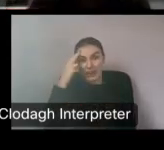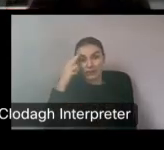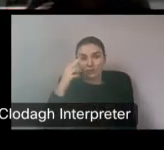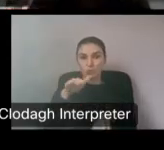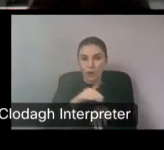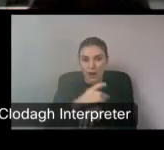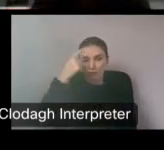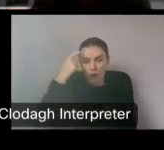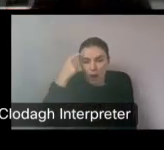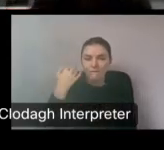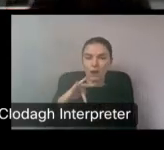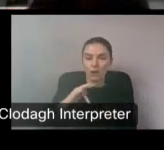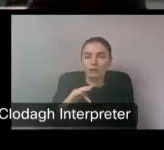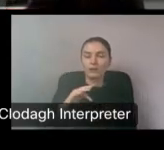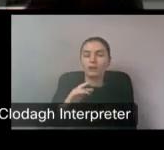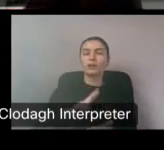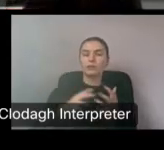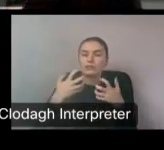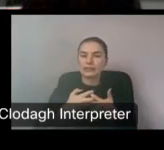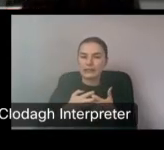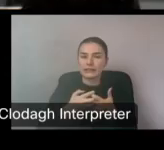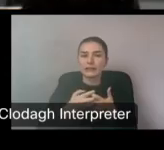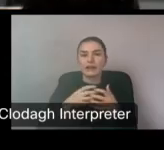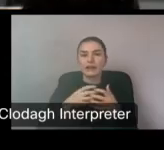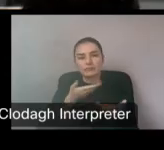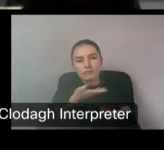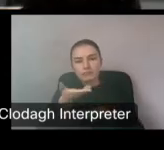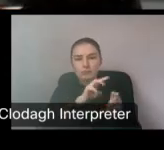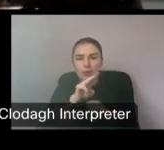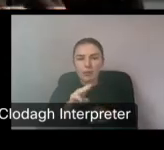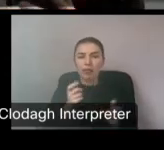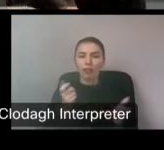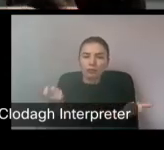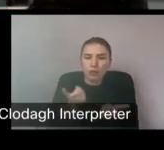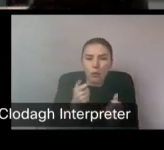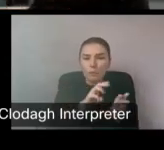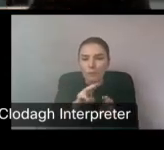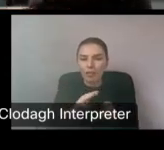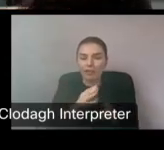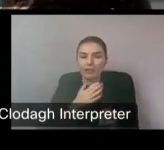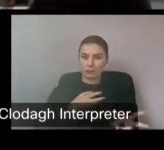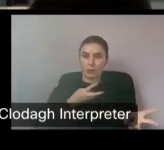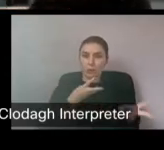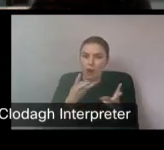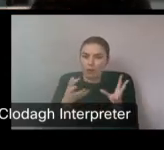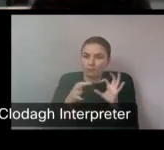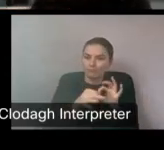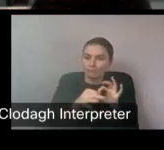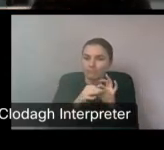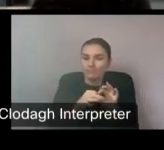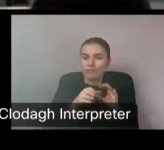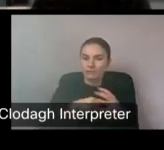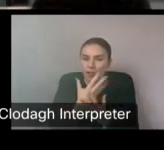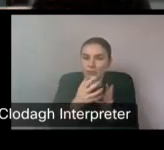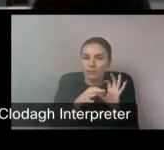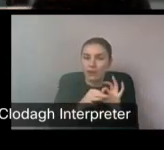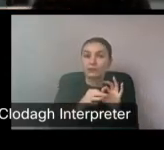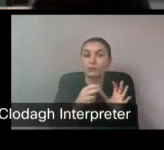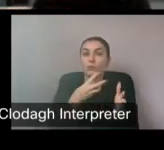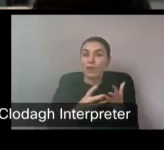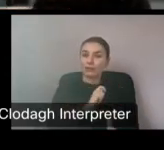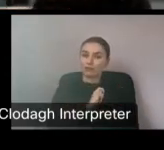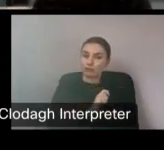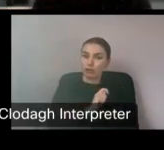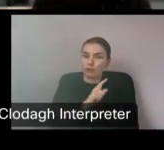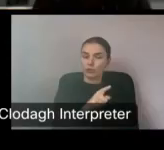use techniques to talk people down, to get people to go for walks, you crack jokes. You just work with them and you develop a relationship. And when they get to trust you and